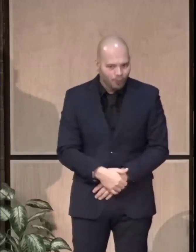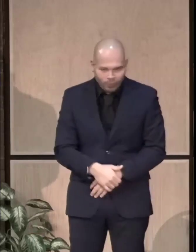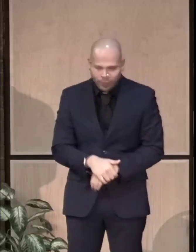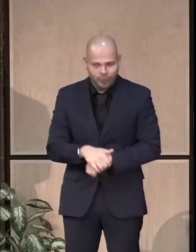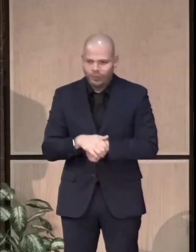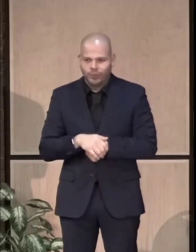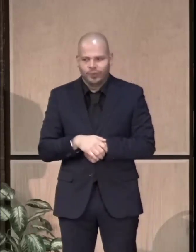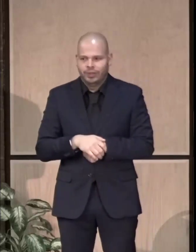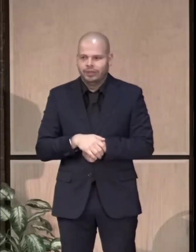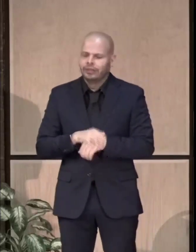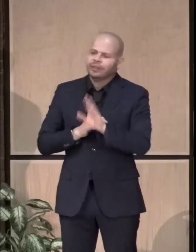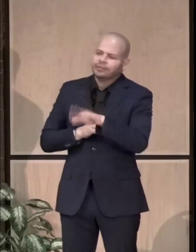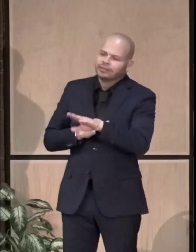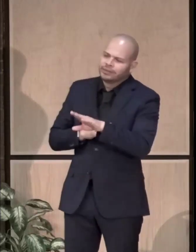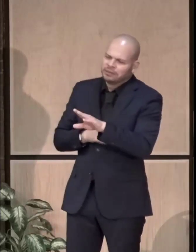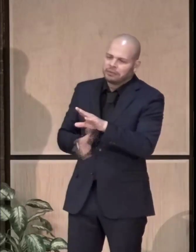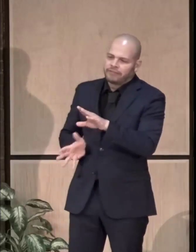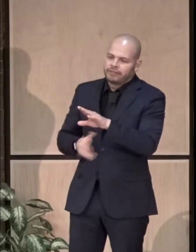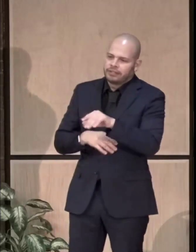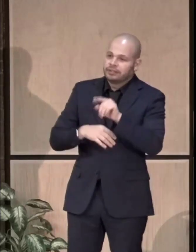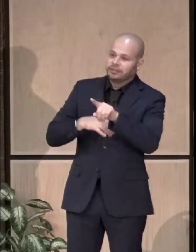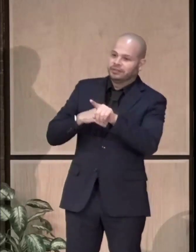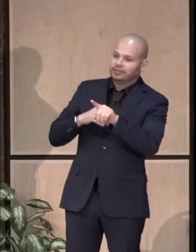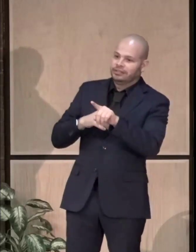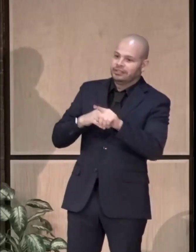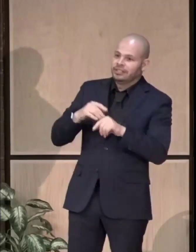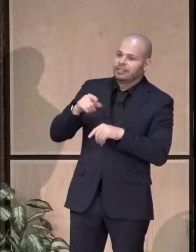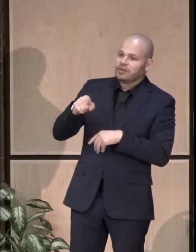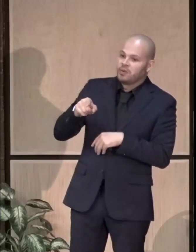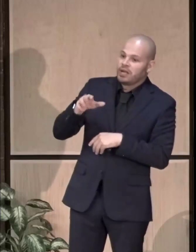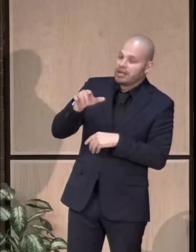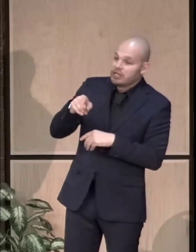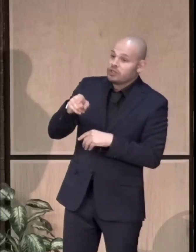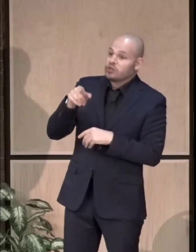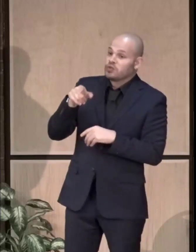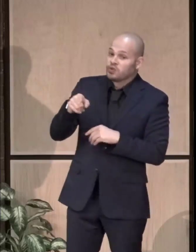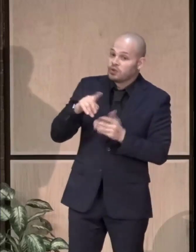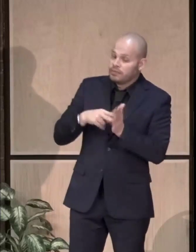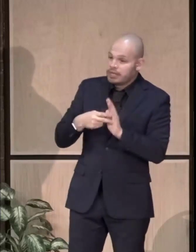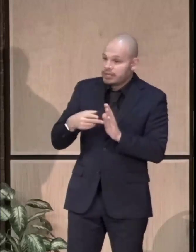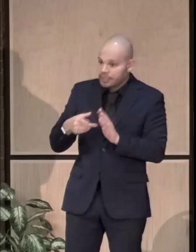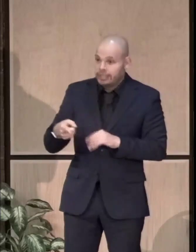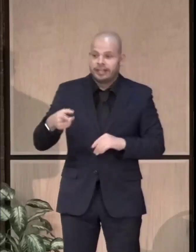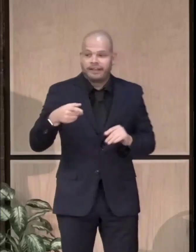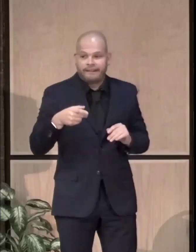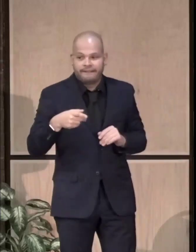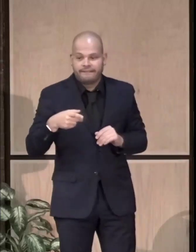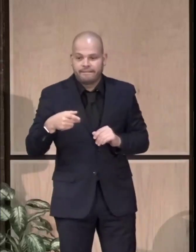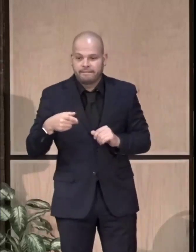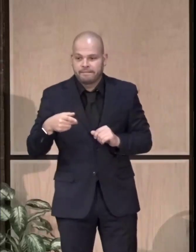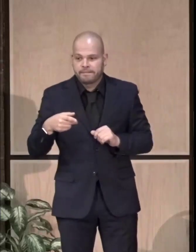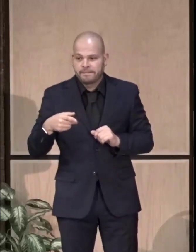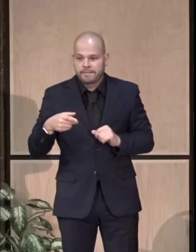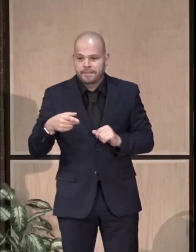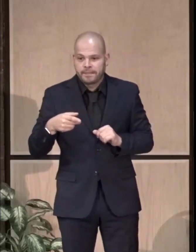law enforcement in July? Oh, did I say July? I meant in regards to May. The instance that we had spoke